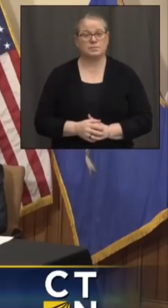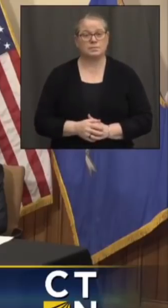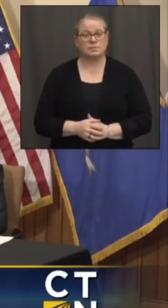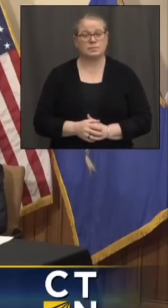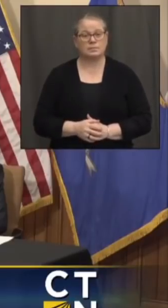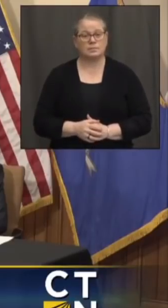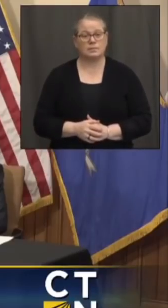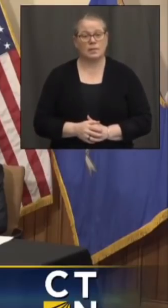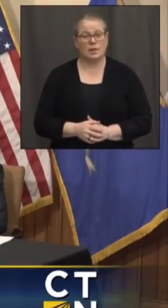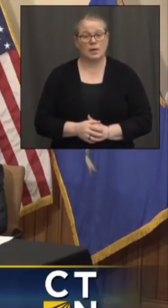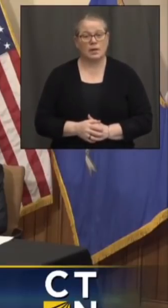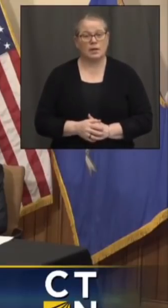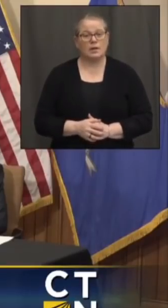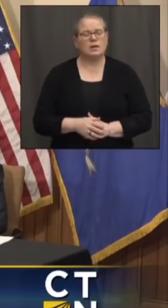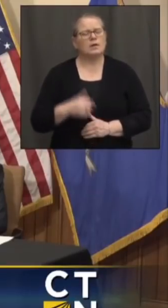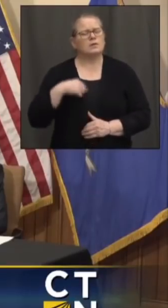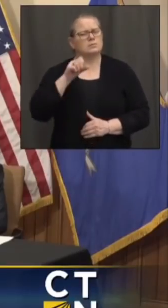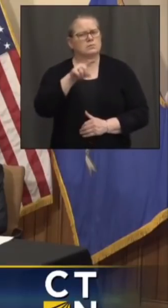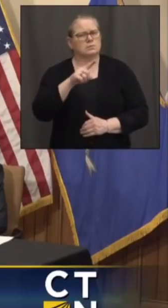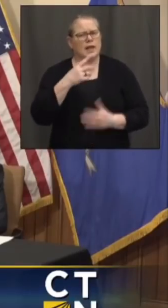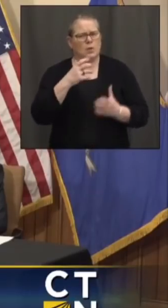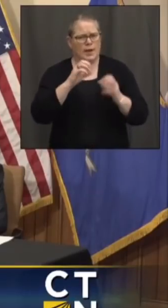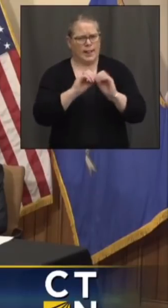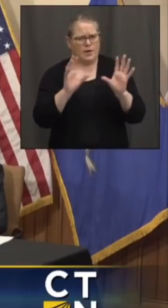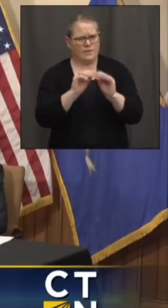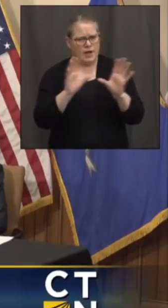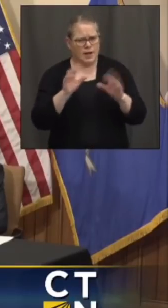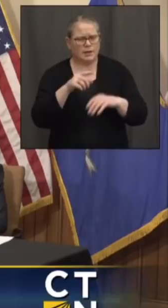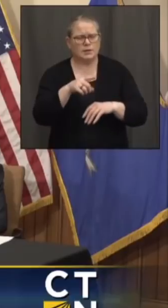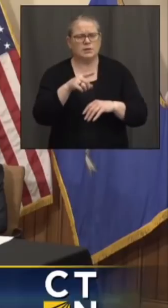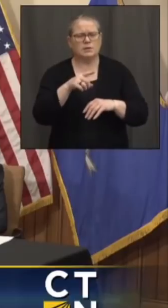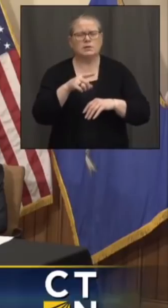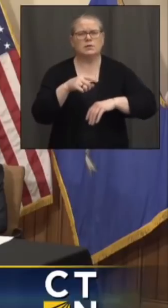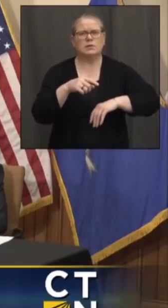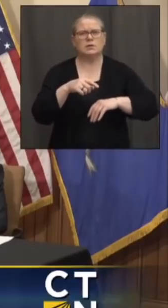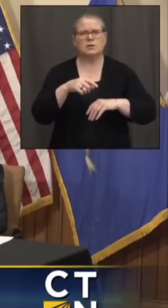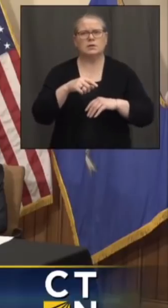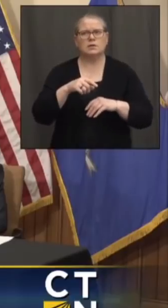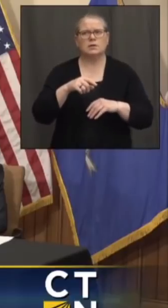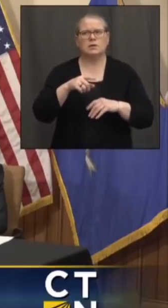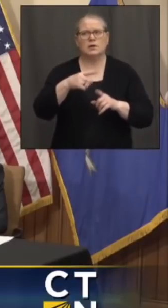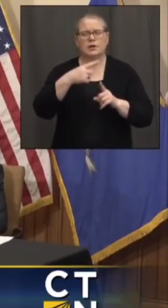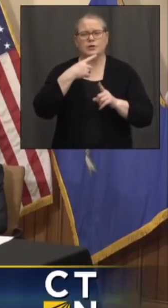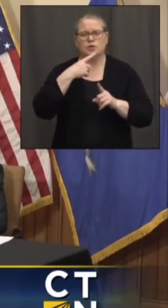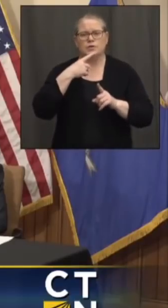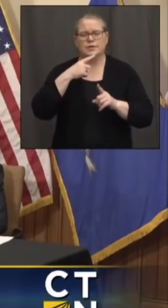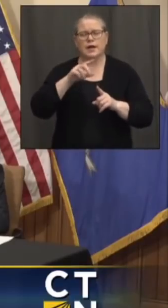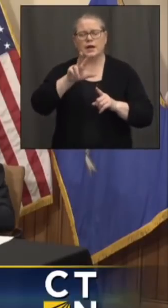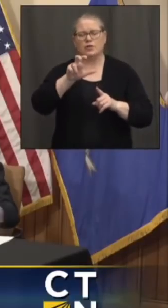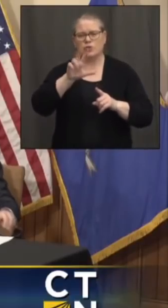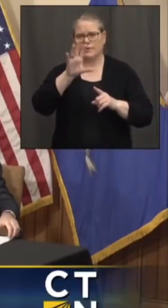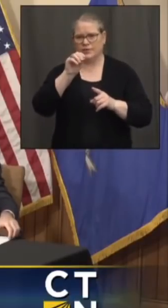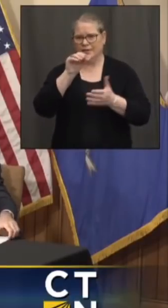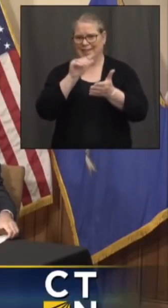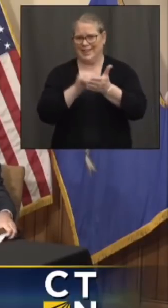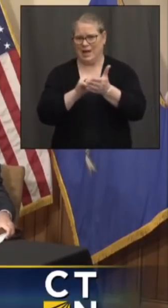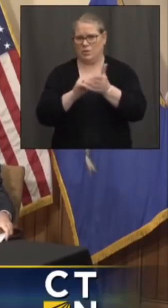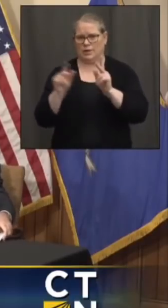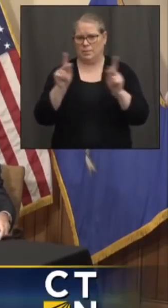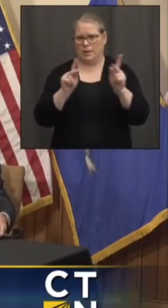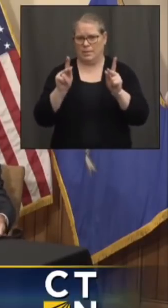I just wanted to clarify, when you said the 350,000 residents now would be eligible, 65 or